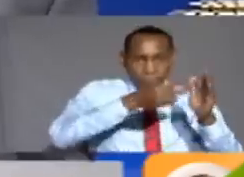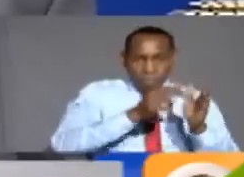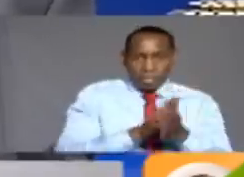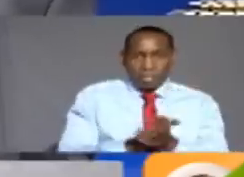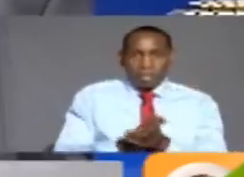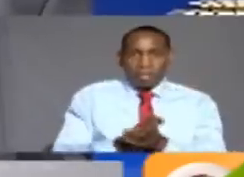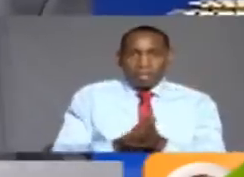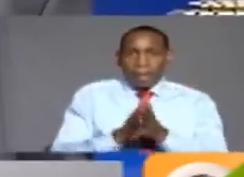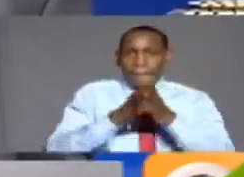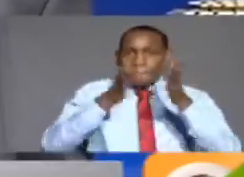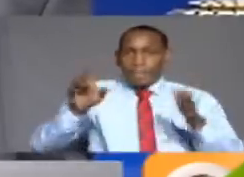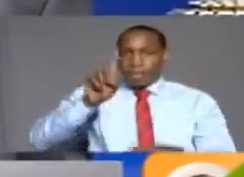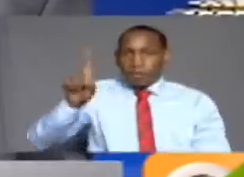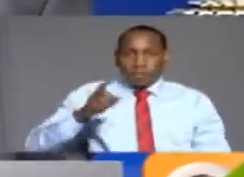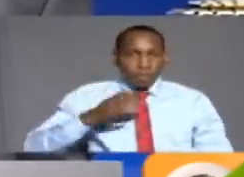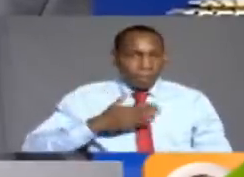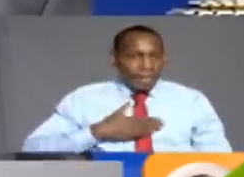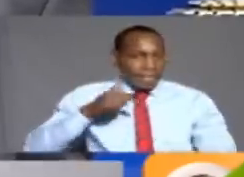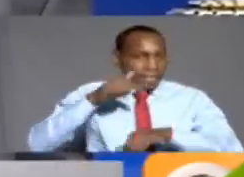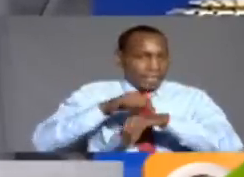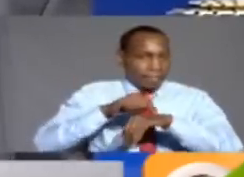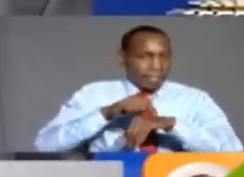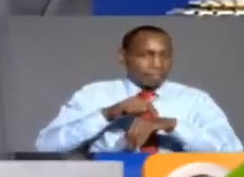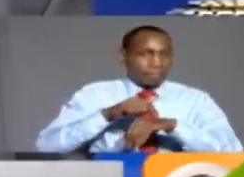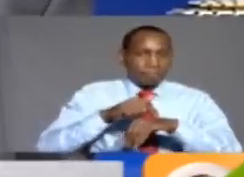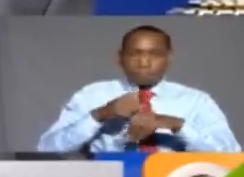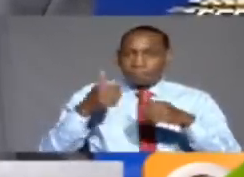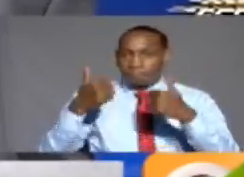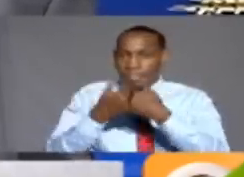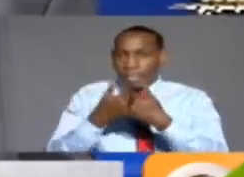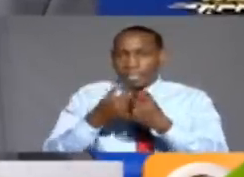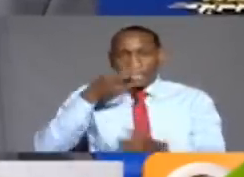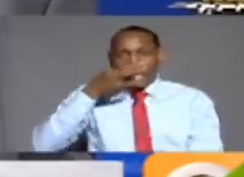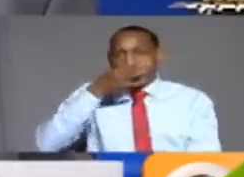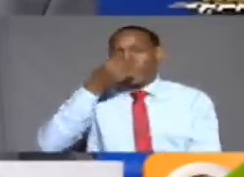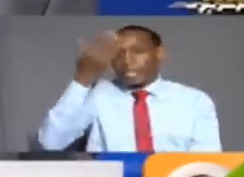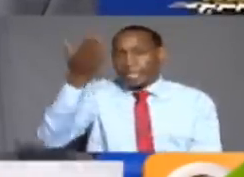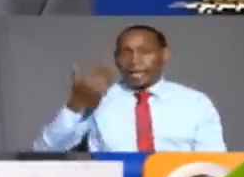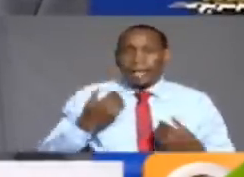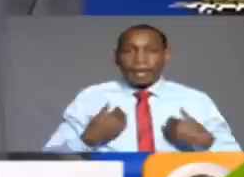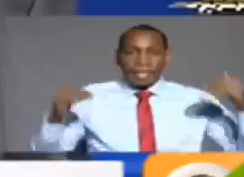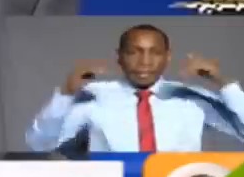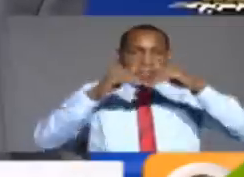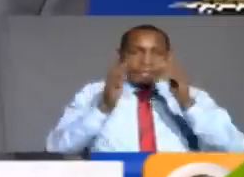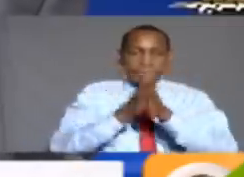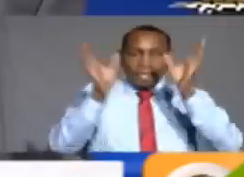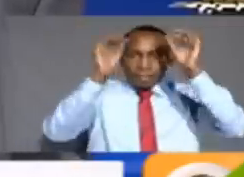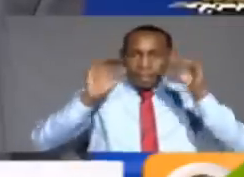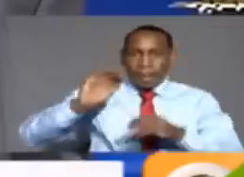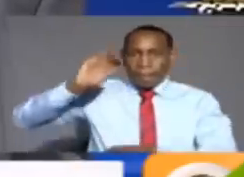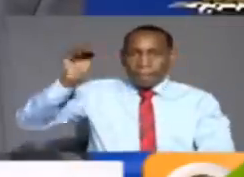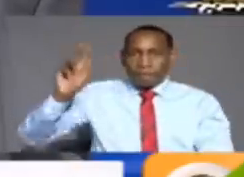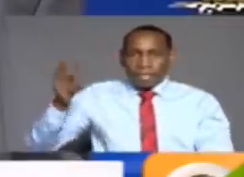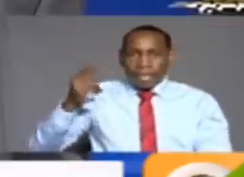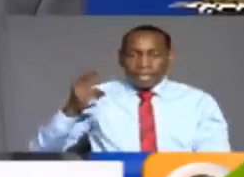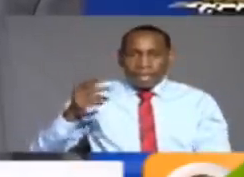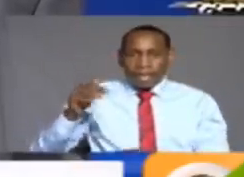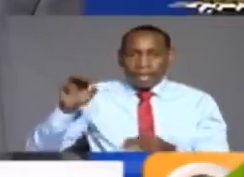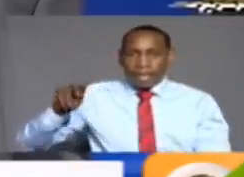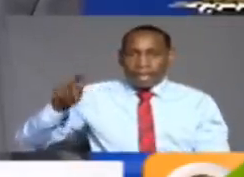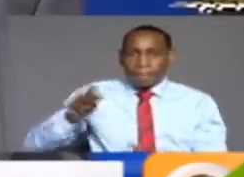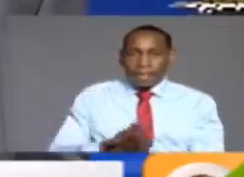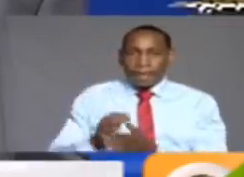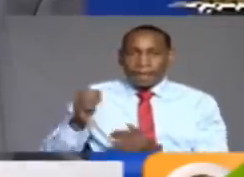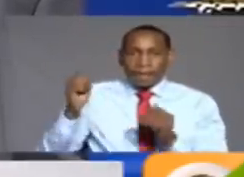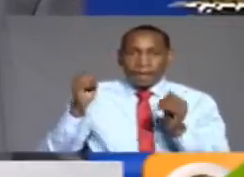big question is, and that is a moment, I was traveling somewhere in Nyeri. We had a meeting with the president as Mount Kenya MPs in November. I call it